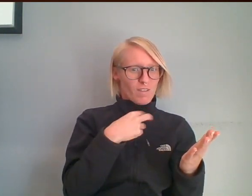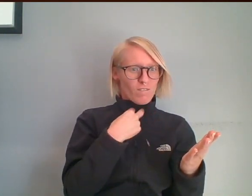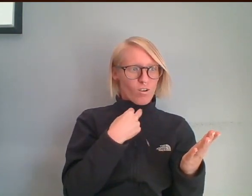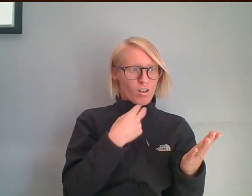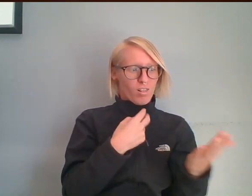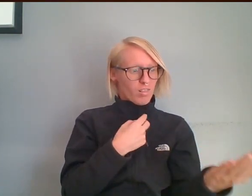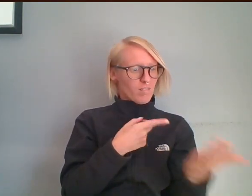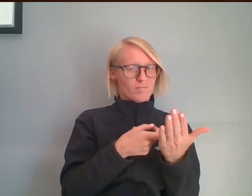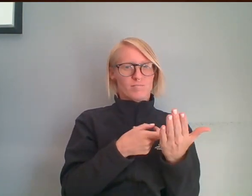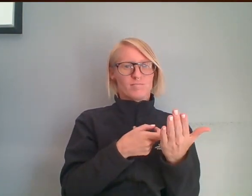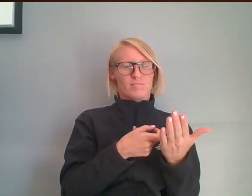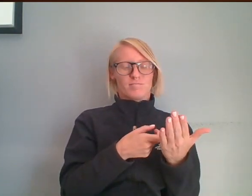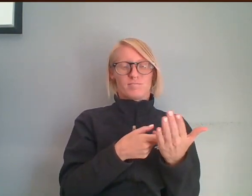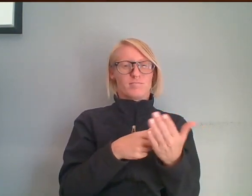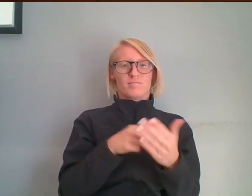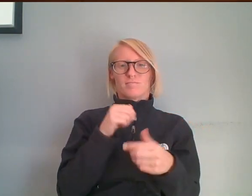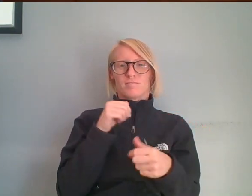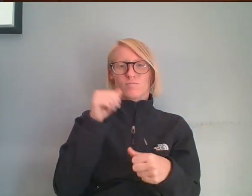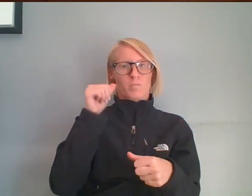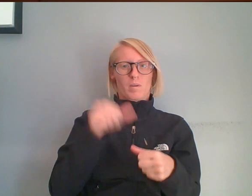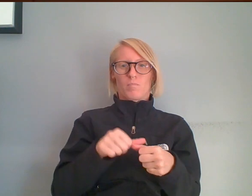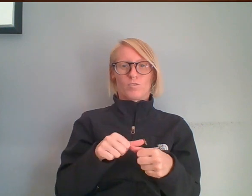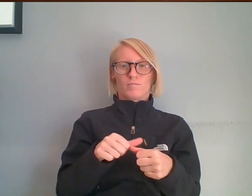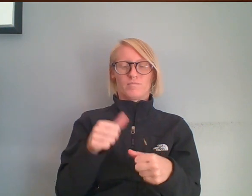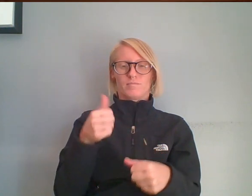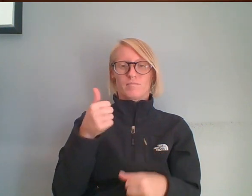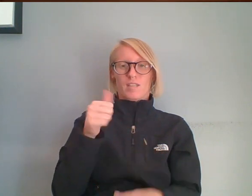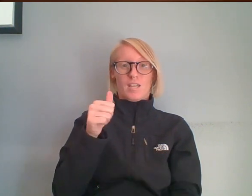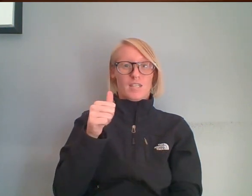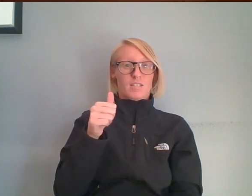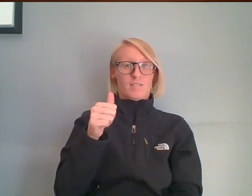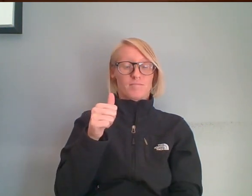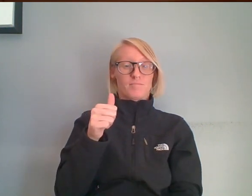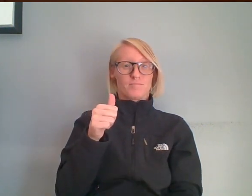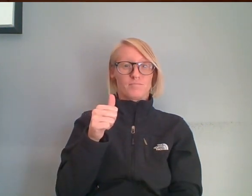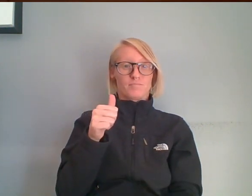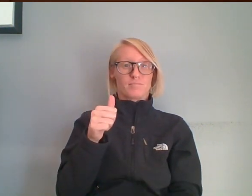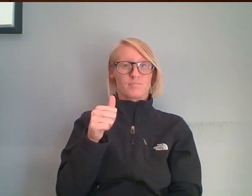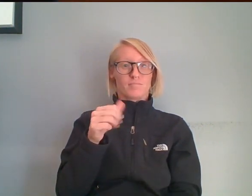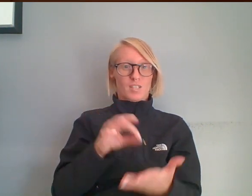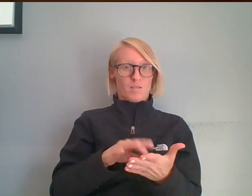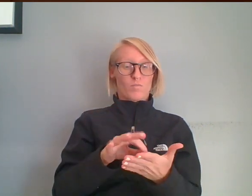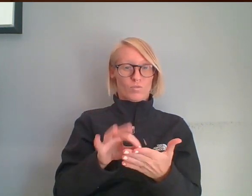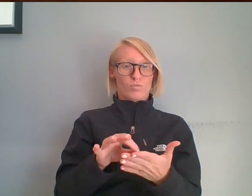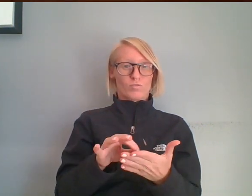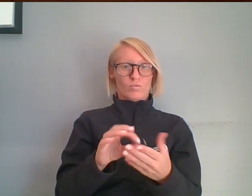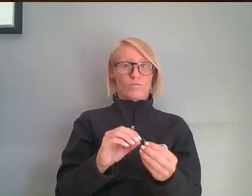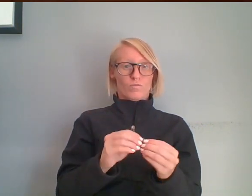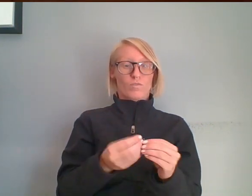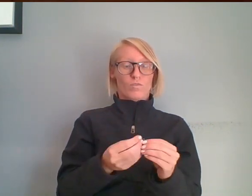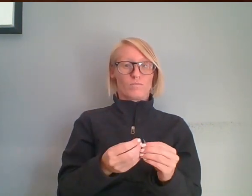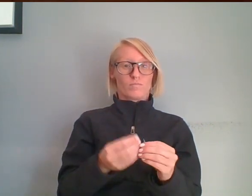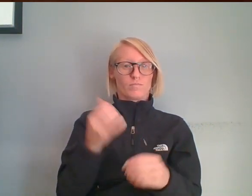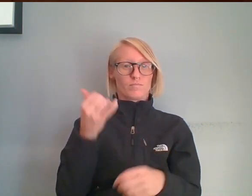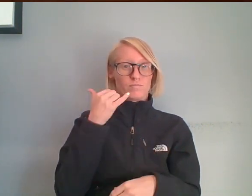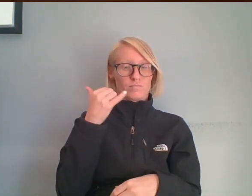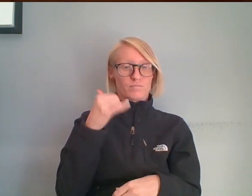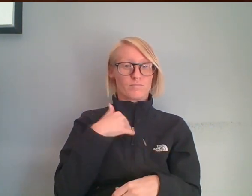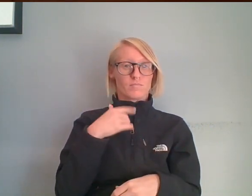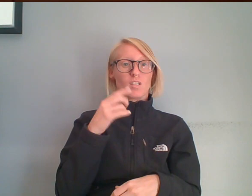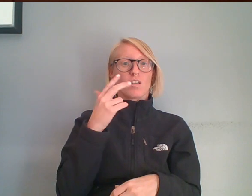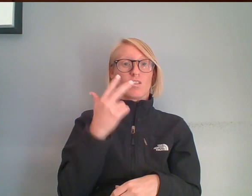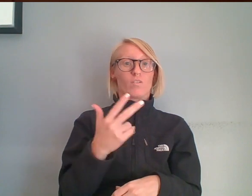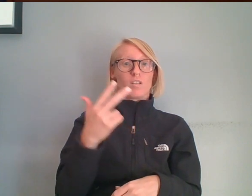end. 10-digit phone numbers, it's actually hard to remember 10-digit phone numbers. How did you do it? You chunked it into a structure, 3, 3, and